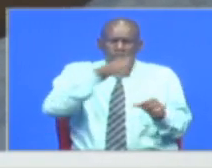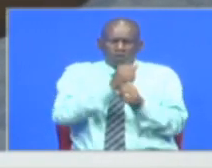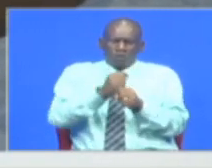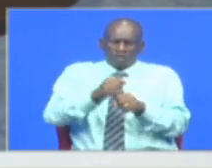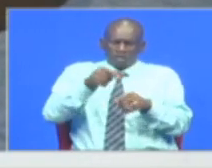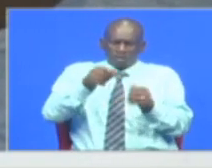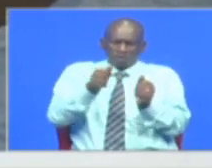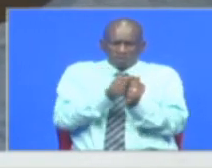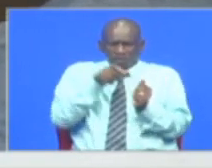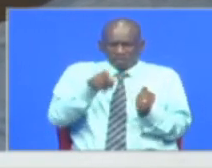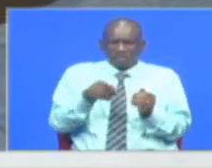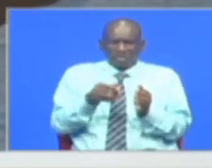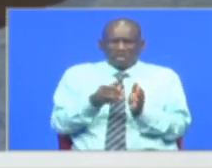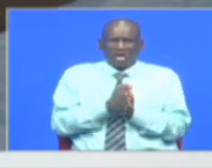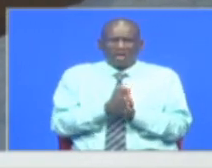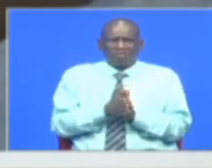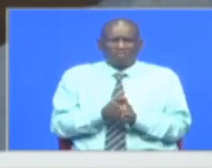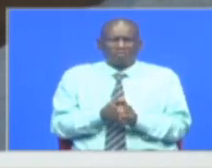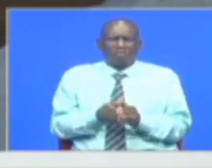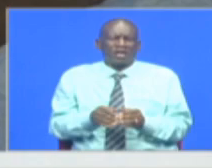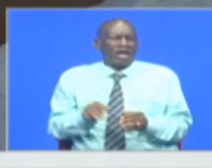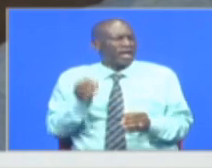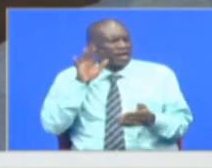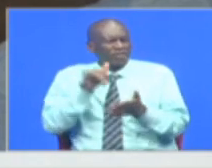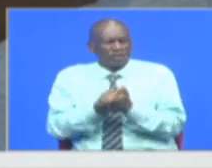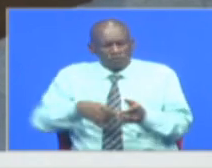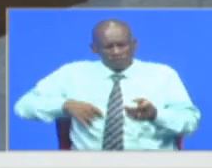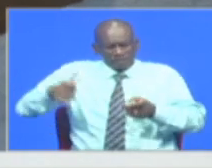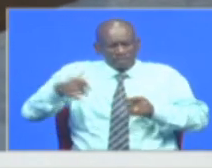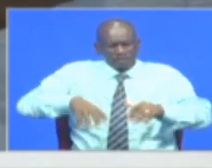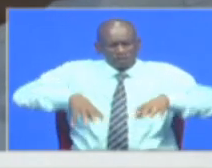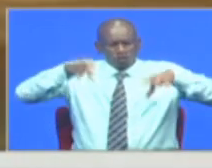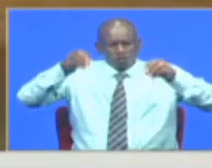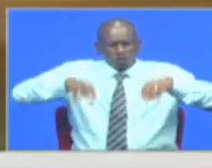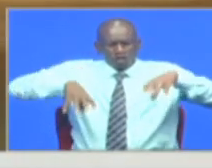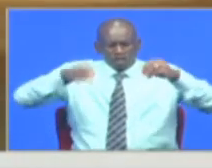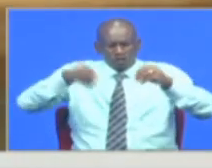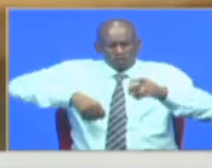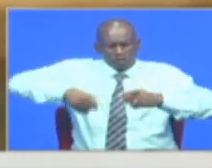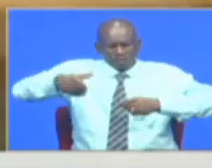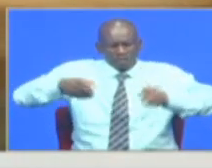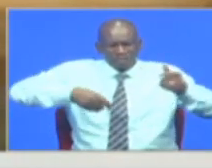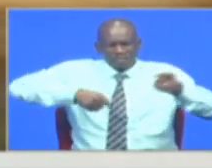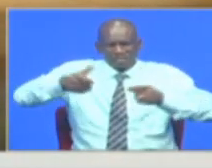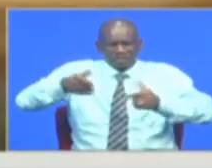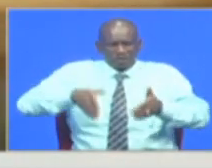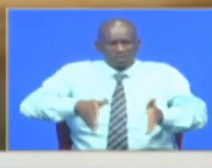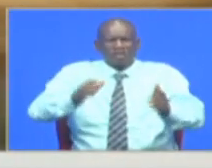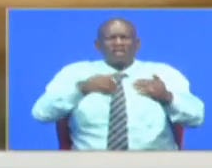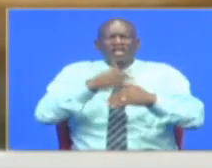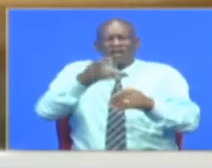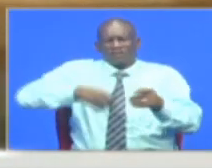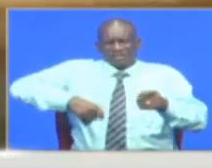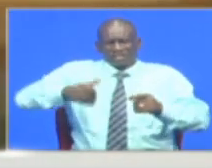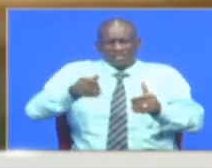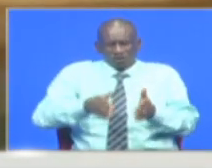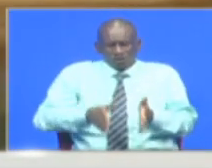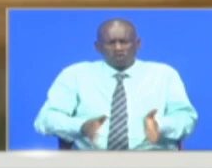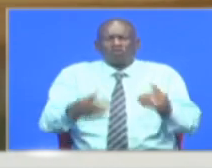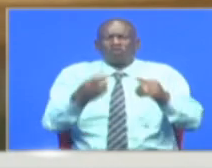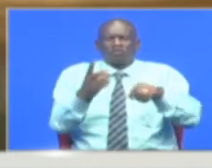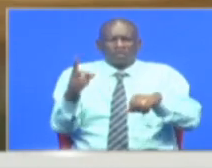and I hear you're going to the streets. He's like, are you okay with hawking? But after selling by the roadside for 2 days, Sylvia and